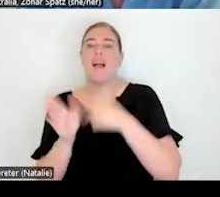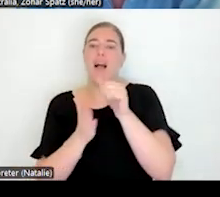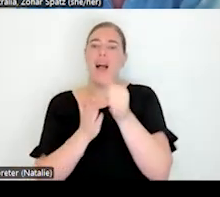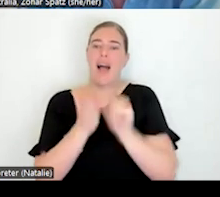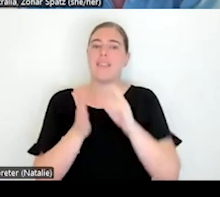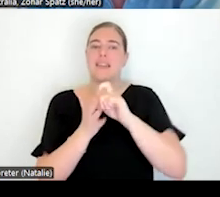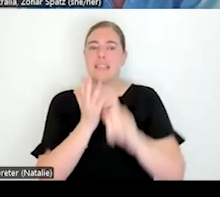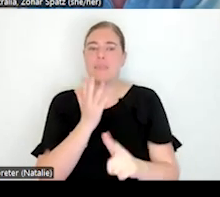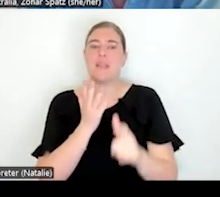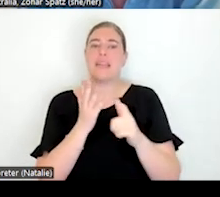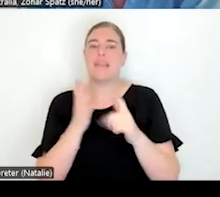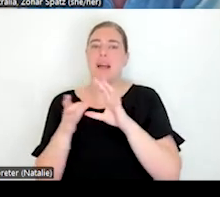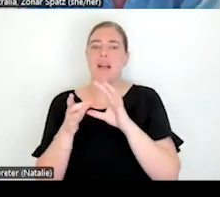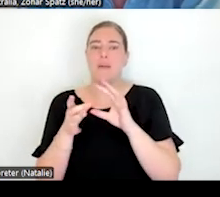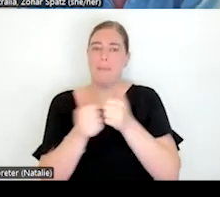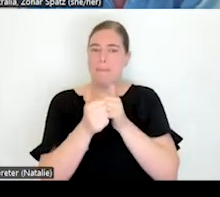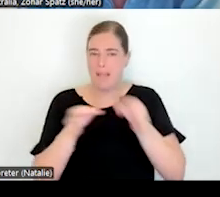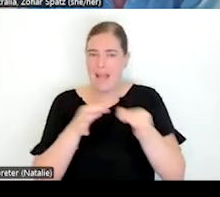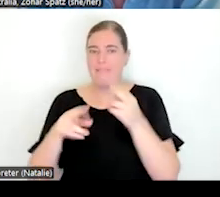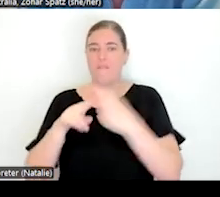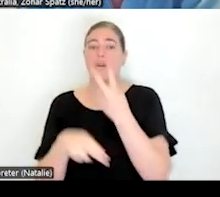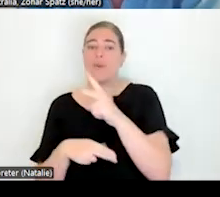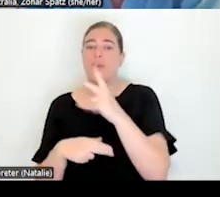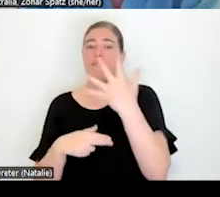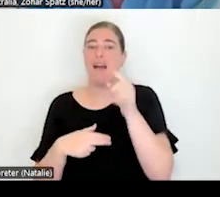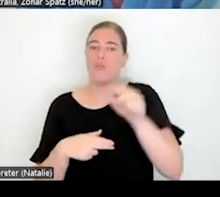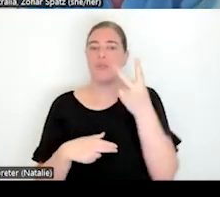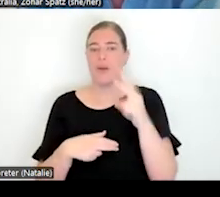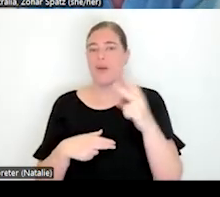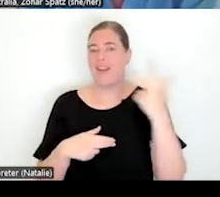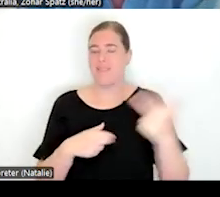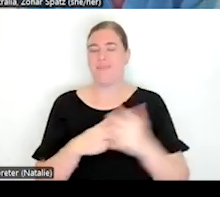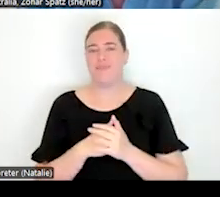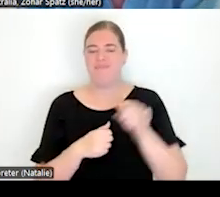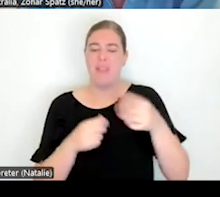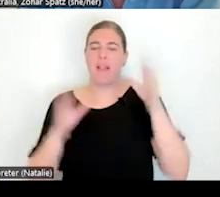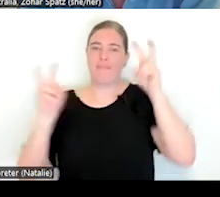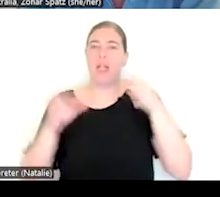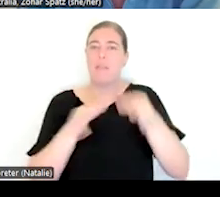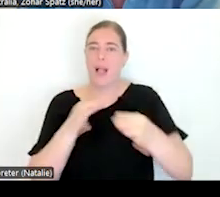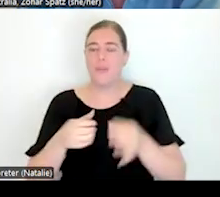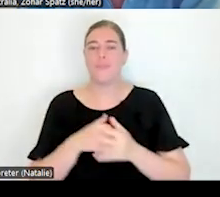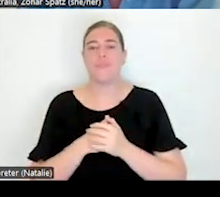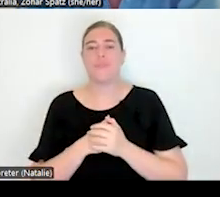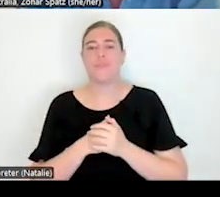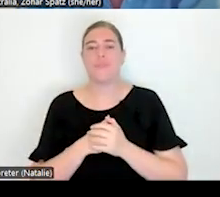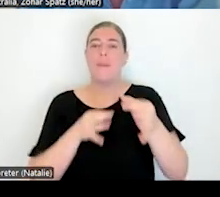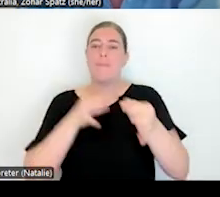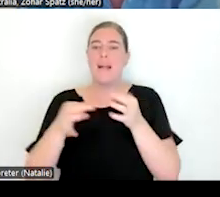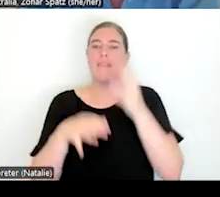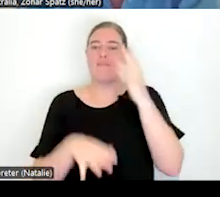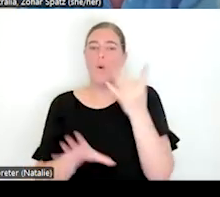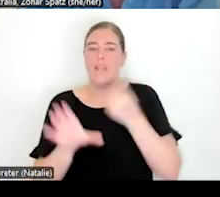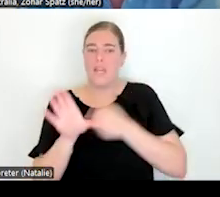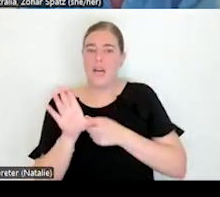of 2025 through to 2028. This plan is a 4-year roadmap to lay the foundations